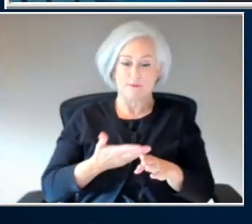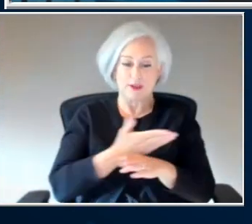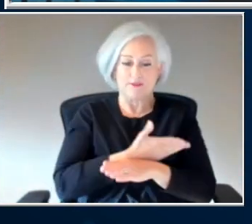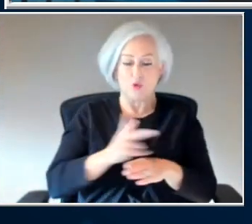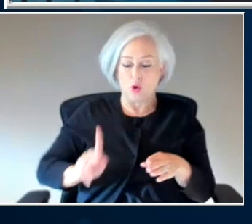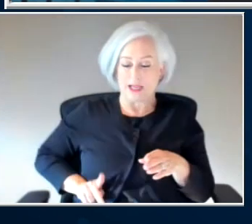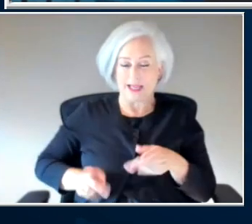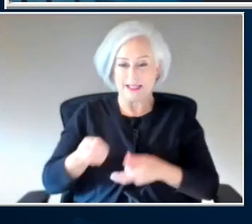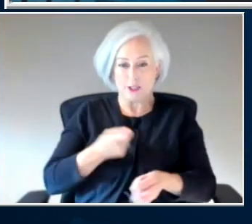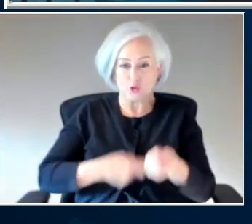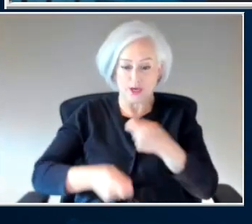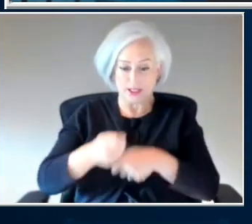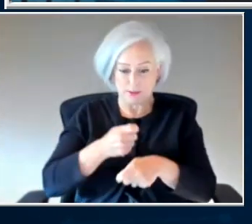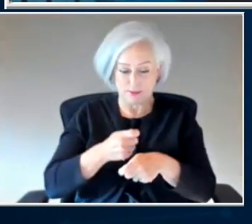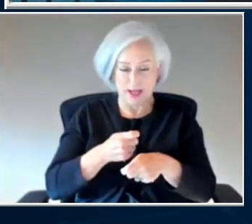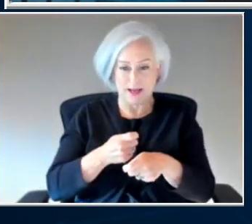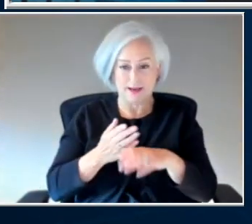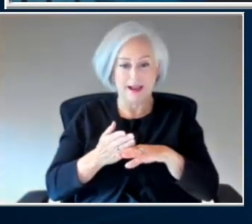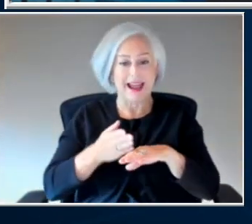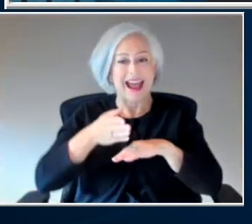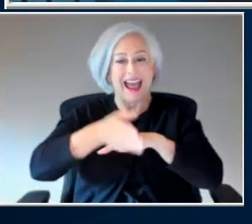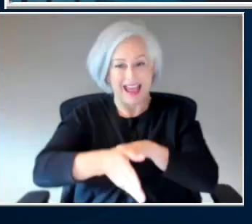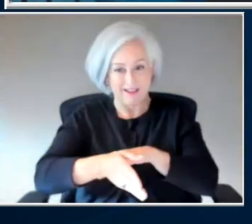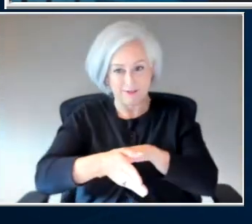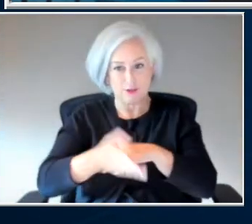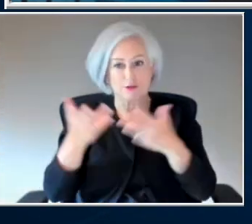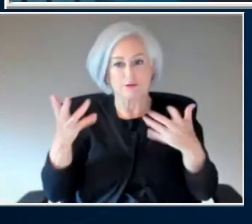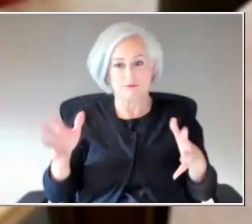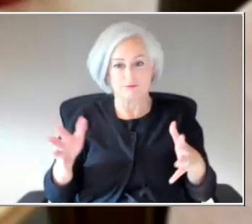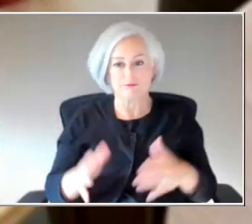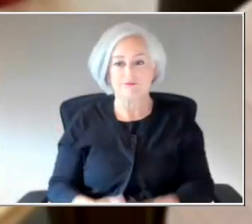Addie home after her transplant.